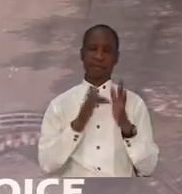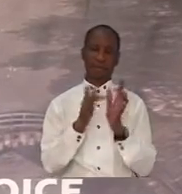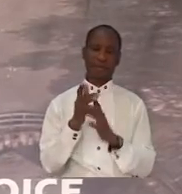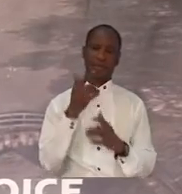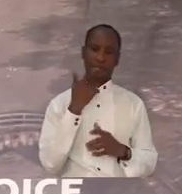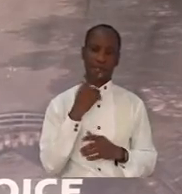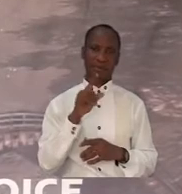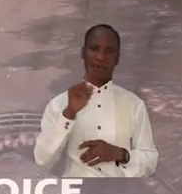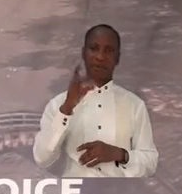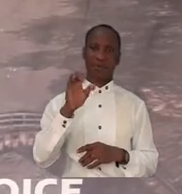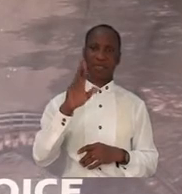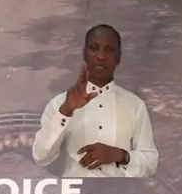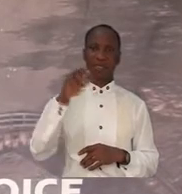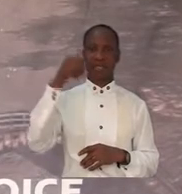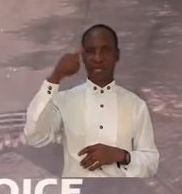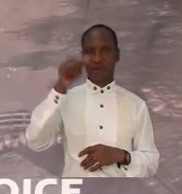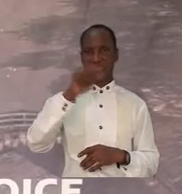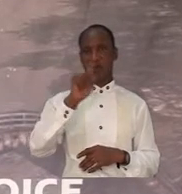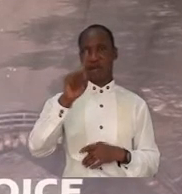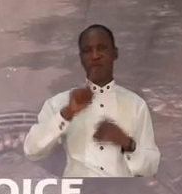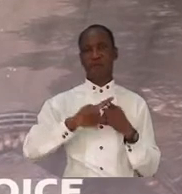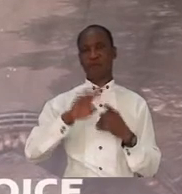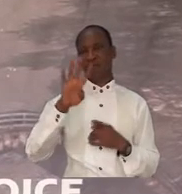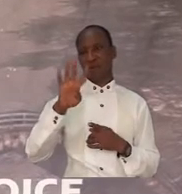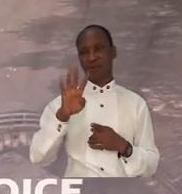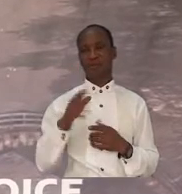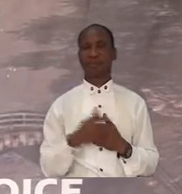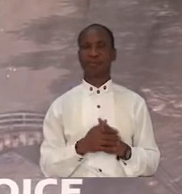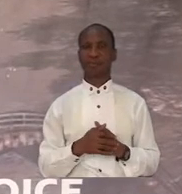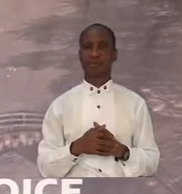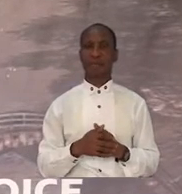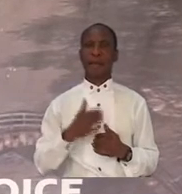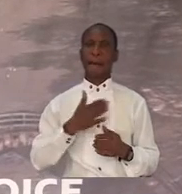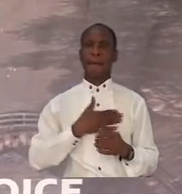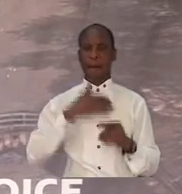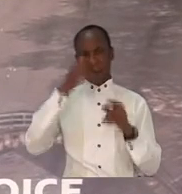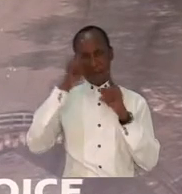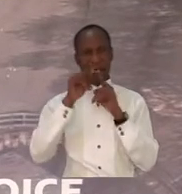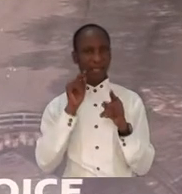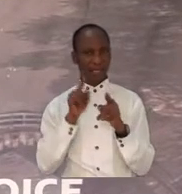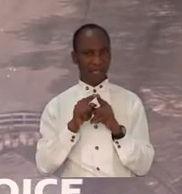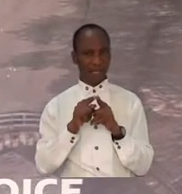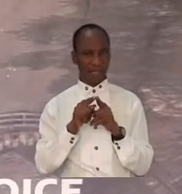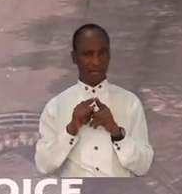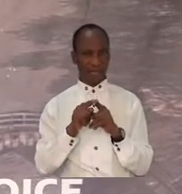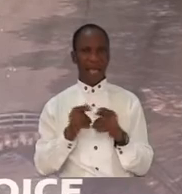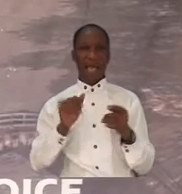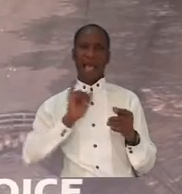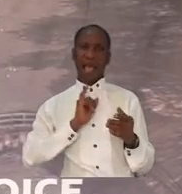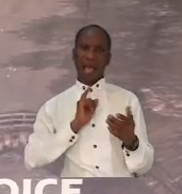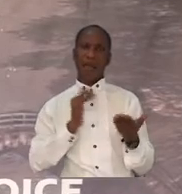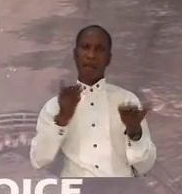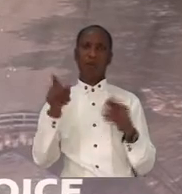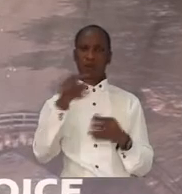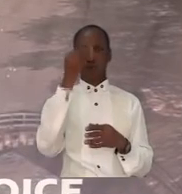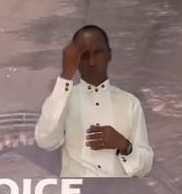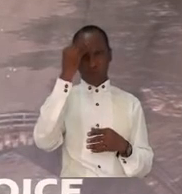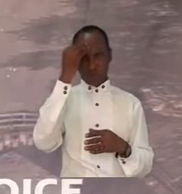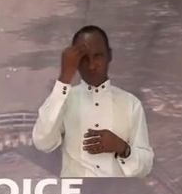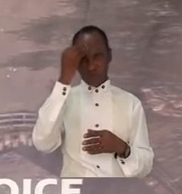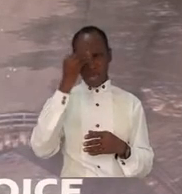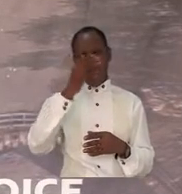says. Moreover, brethren, I do not want you to be unaware that all our fathers were under